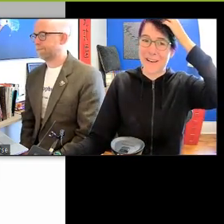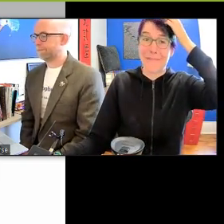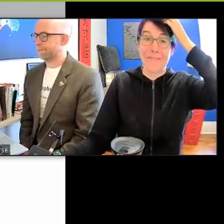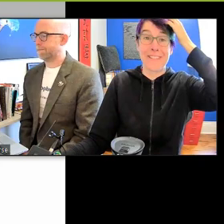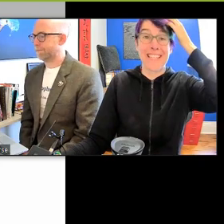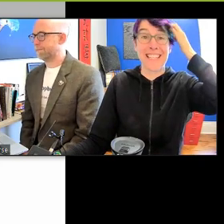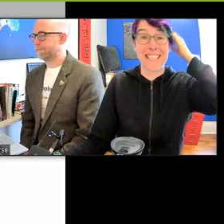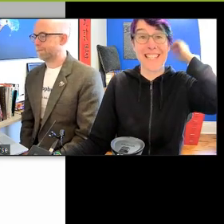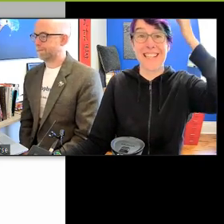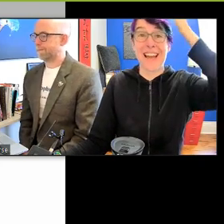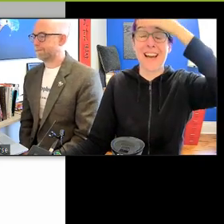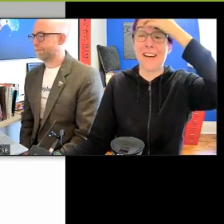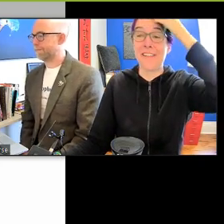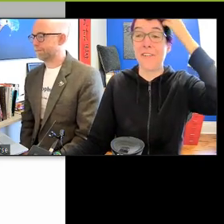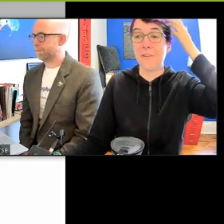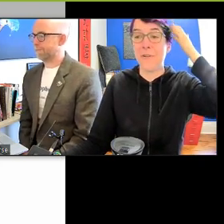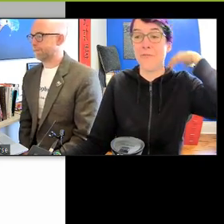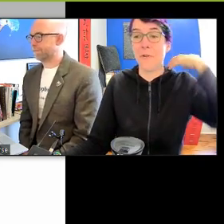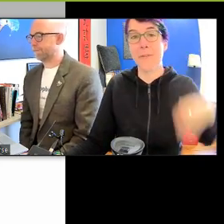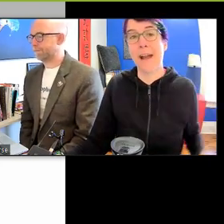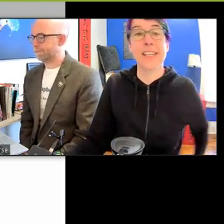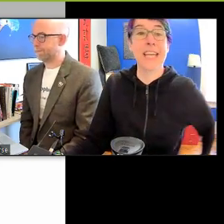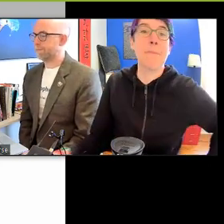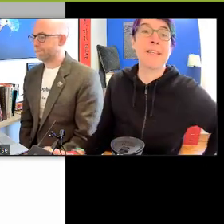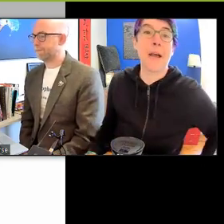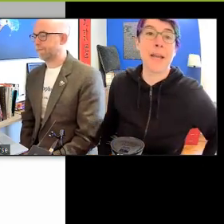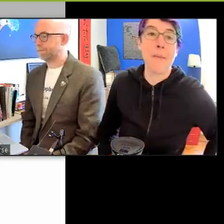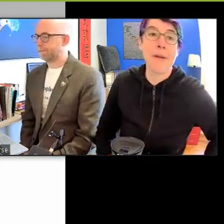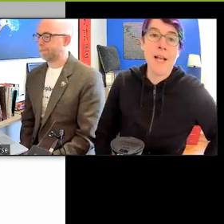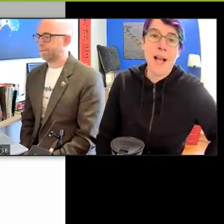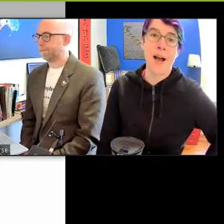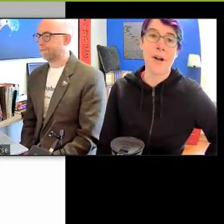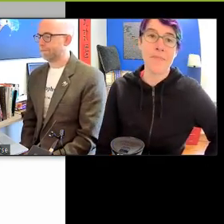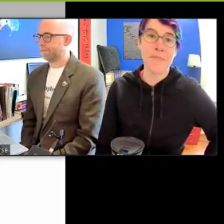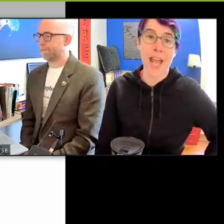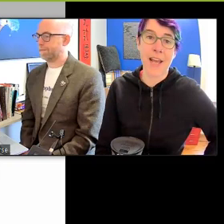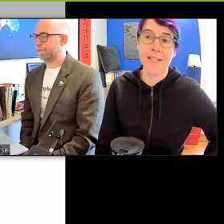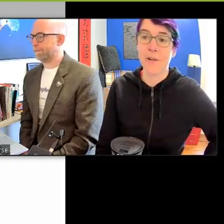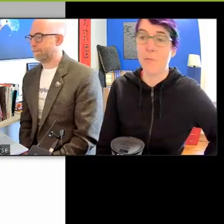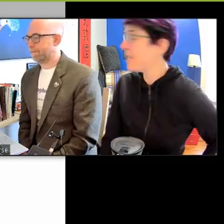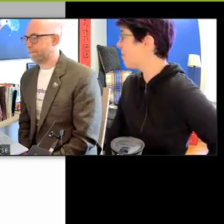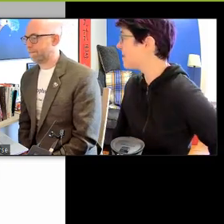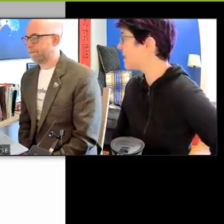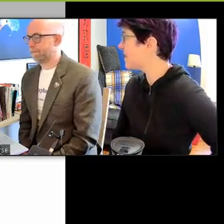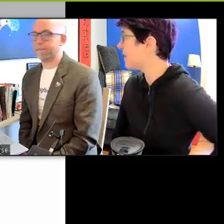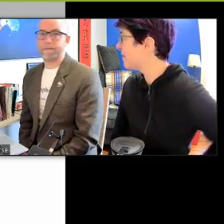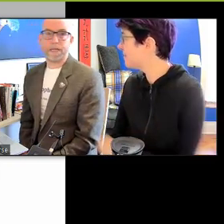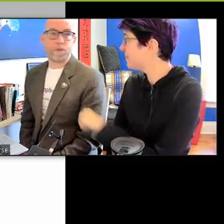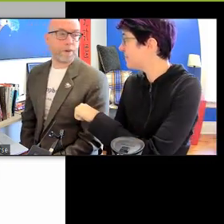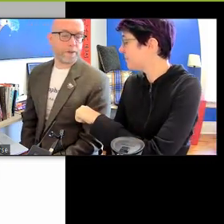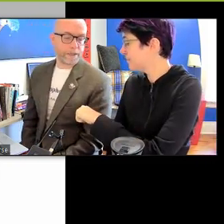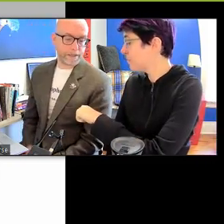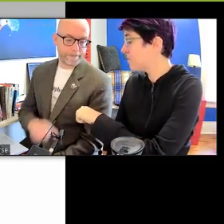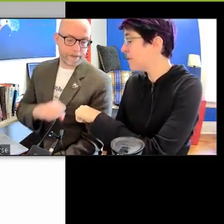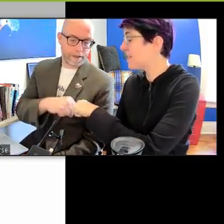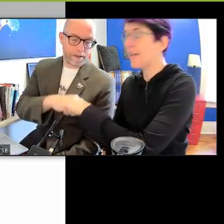experiencing quite a bit of resistance, you know, the whole force back to campus coming up. We are resisting. What